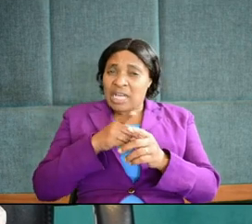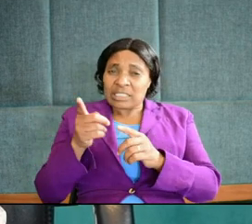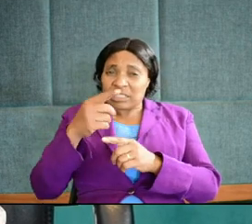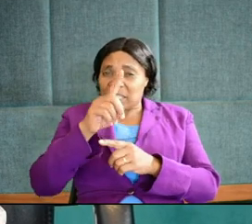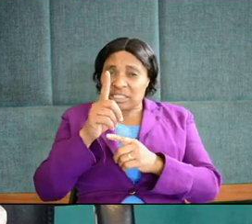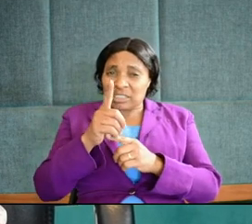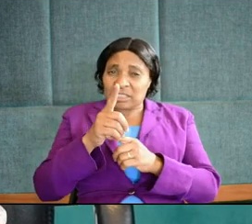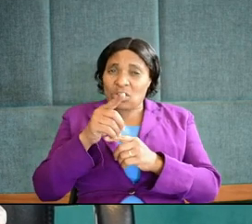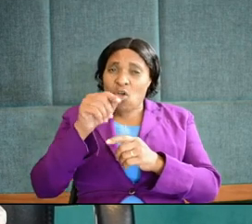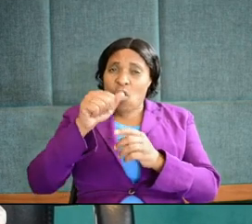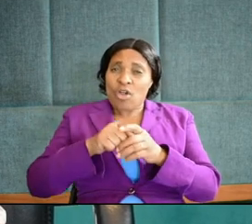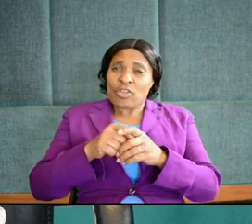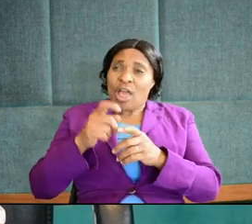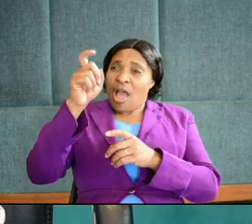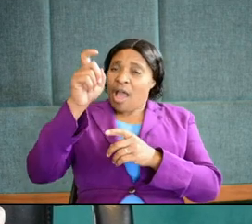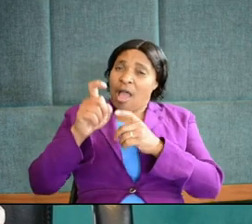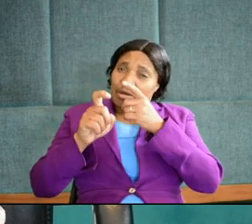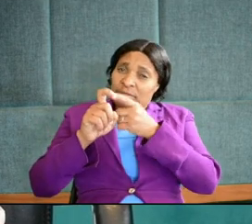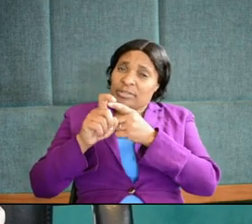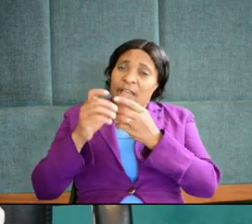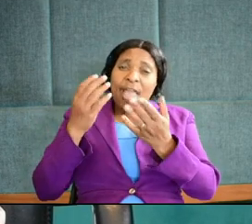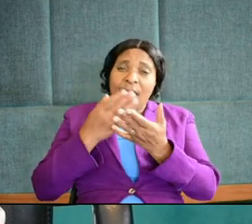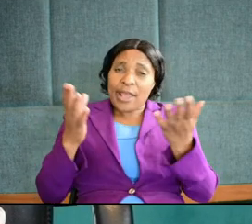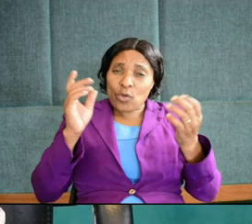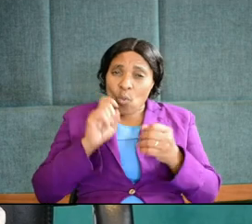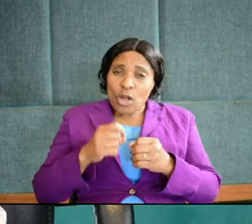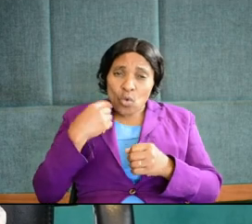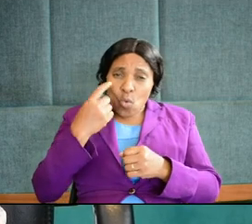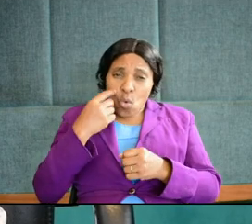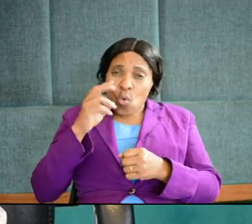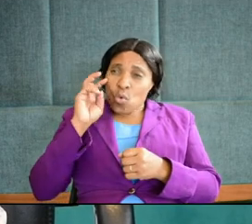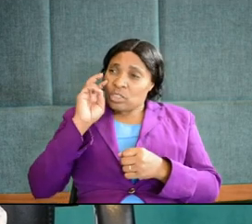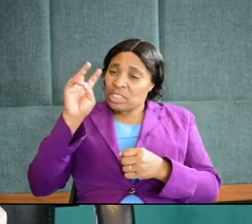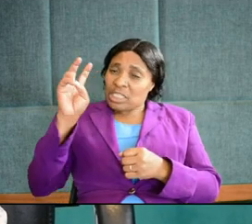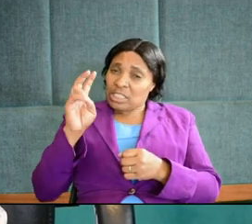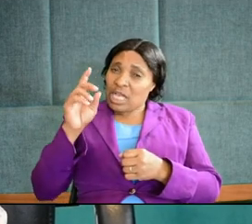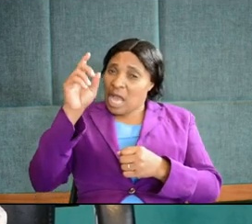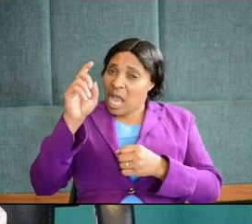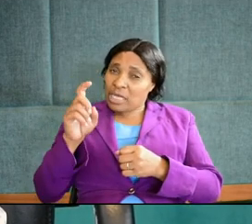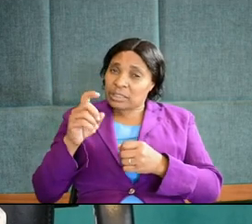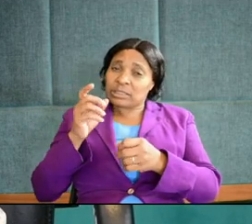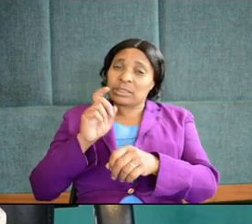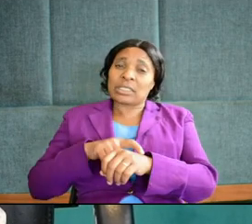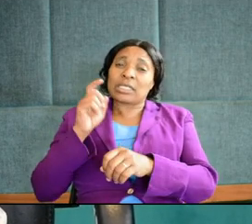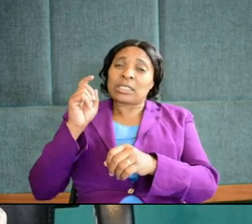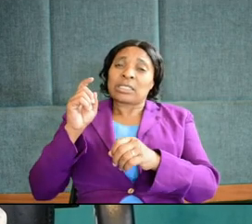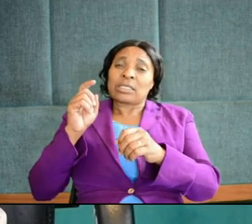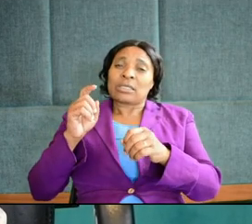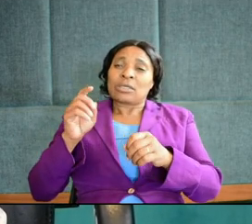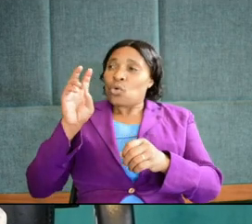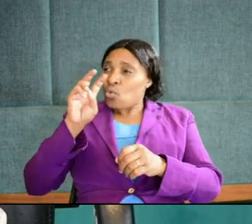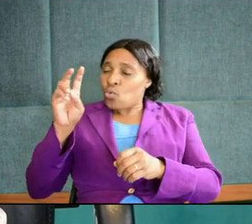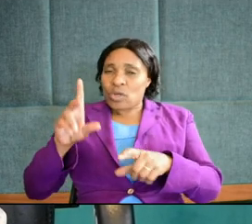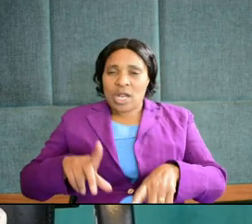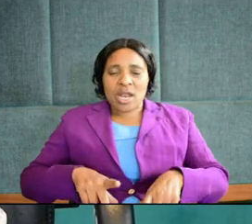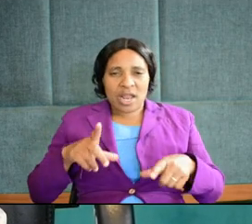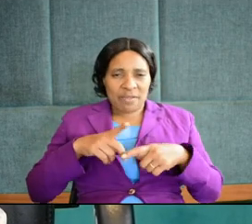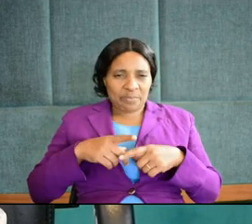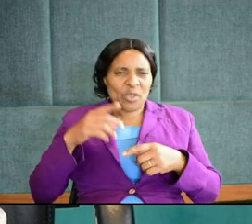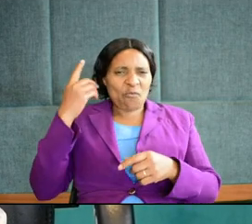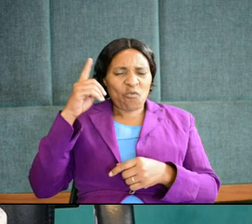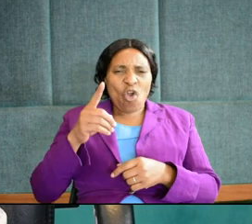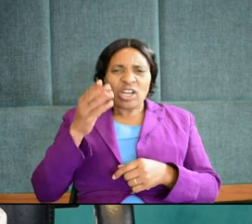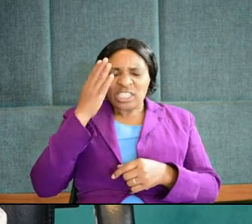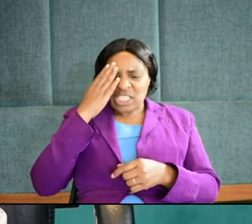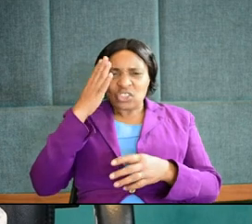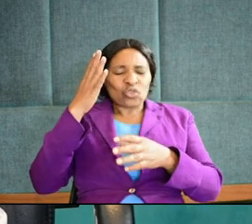on a pole, and anyone who looks at the snake shall live. But it was for the Israelites